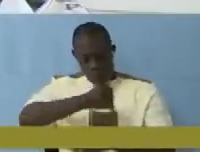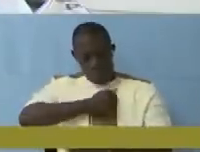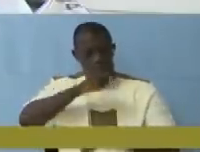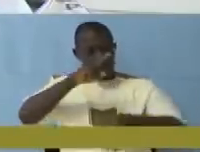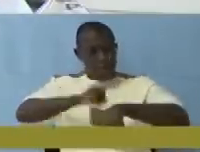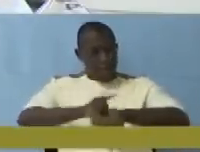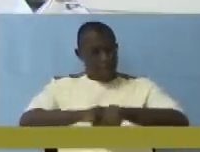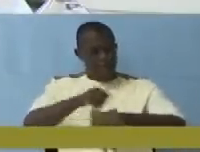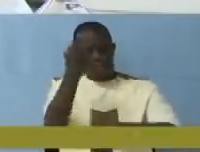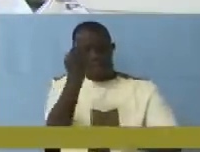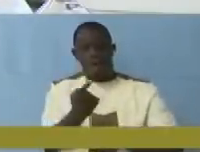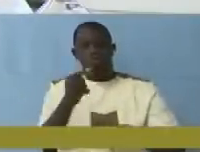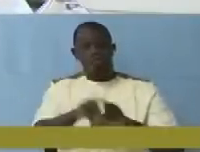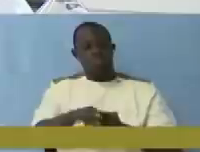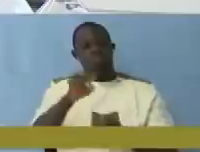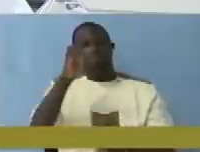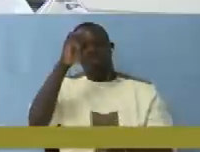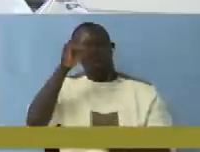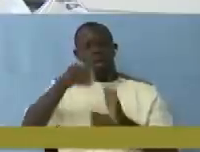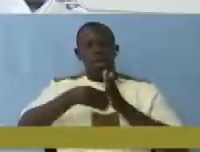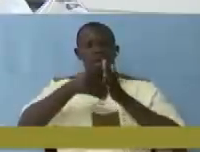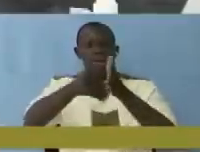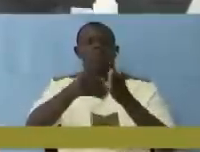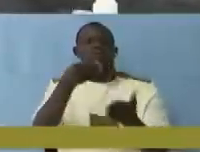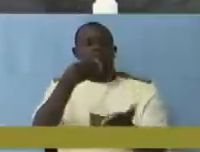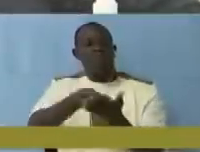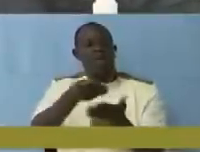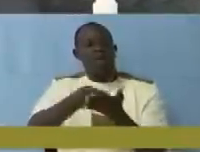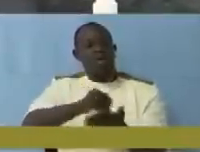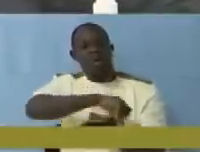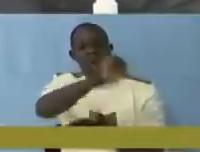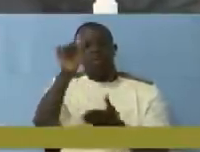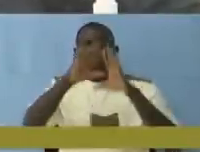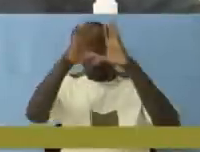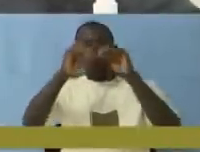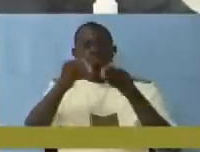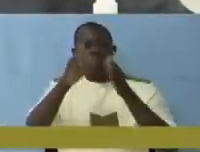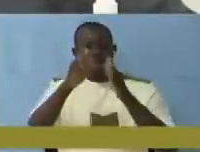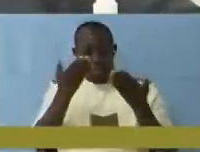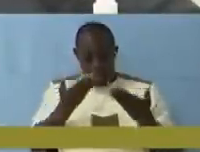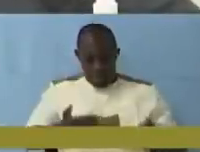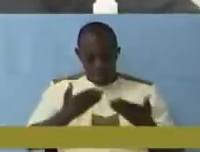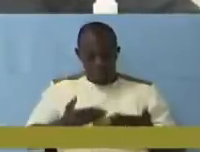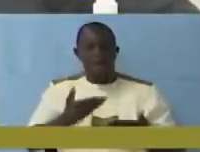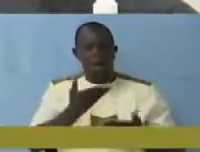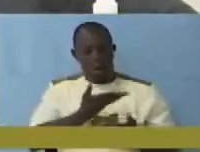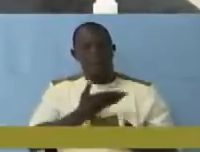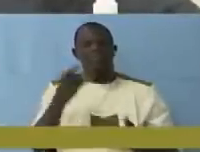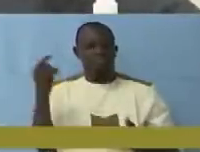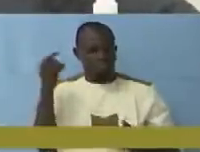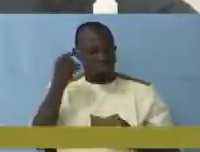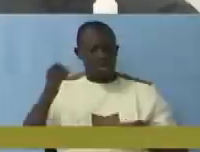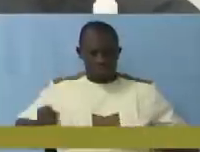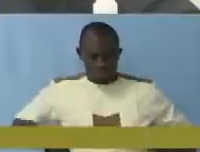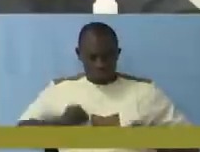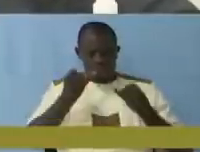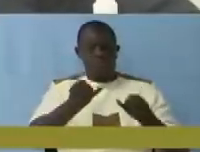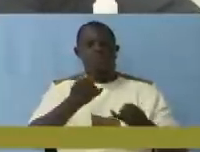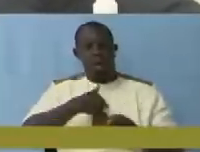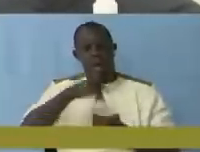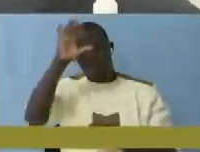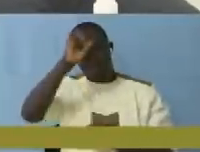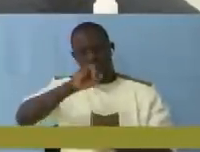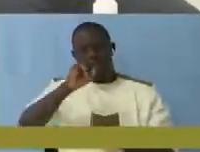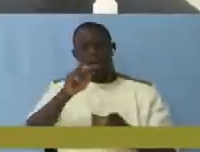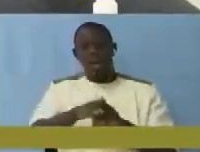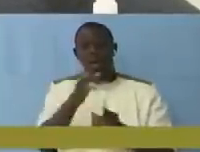Ndela wato Director memmarta na flo la ani memmarta na It's introduced, I understand. Bari sai ngamo koyo fanan la fajele. But even